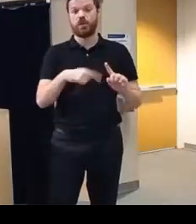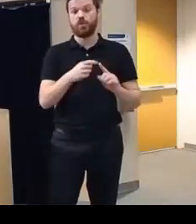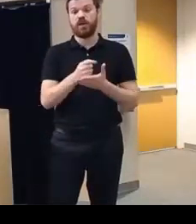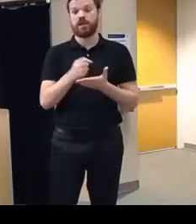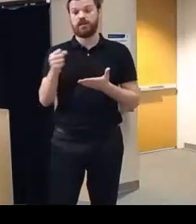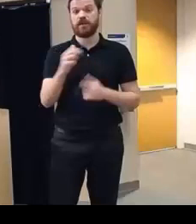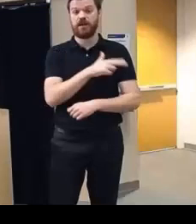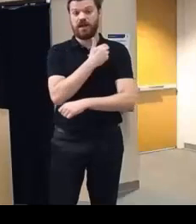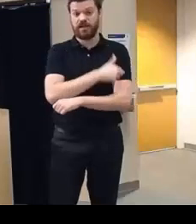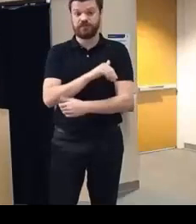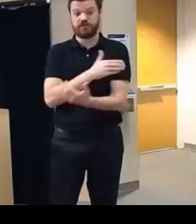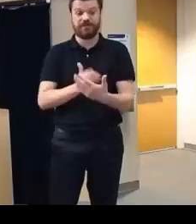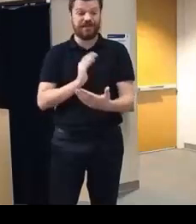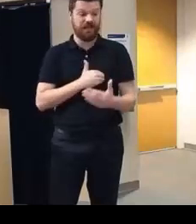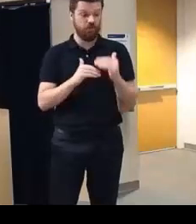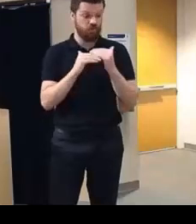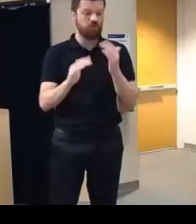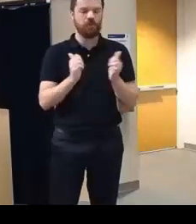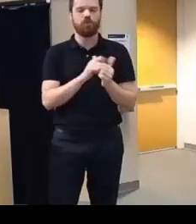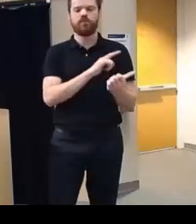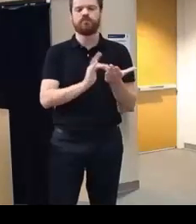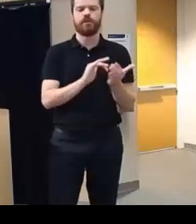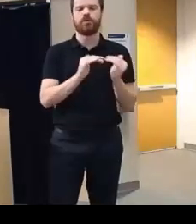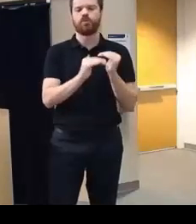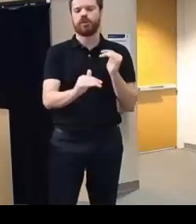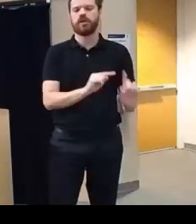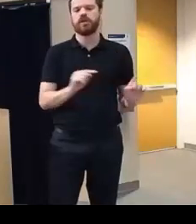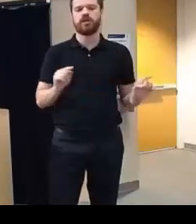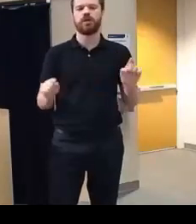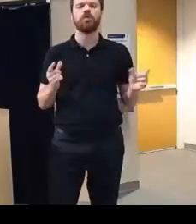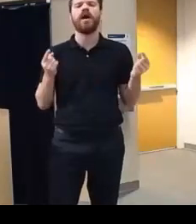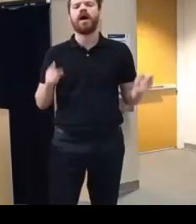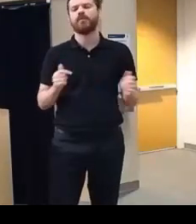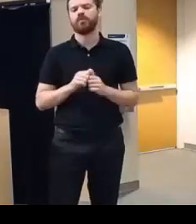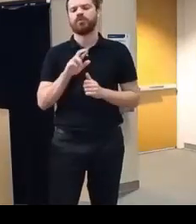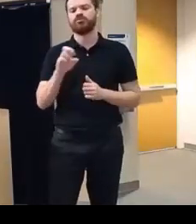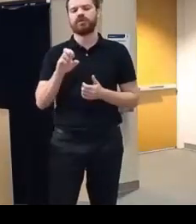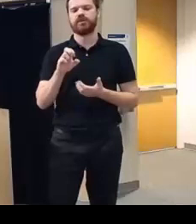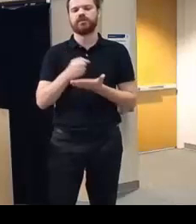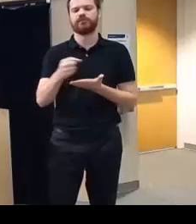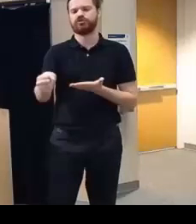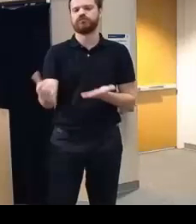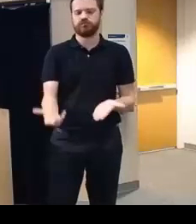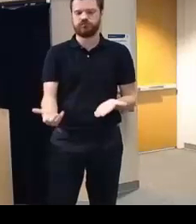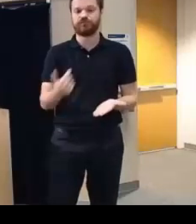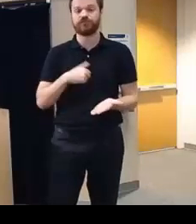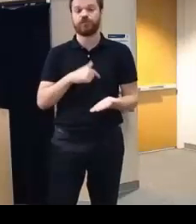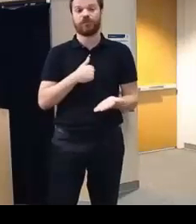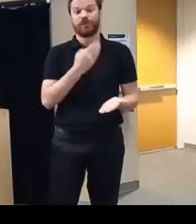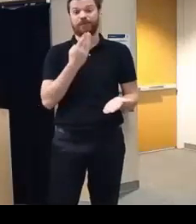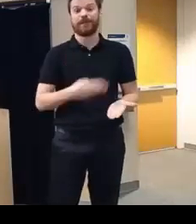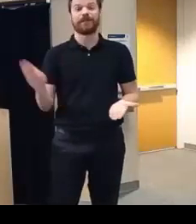the hospital and they come to our unit versus they go to a medical unit. What happens in terms of readmission? And we are the